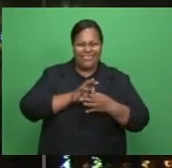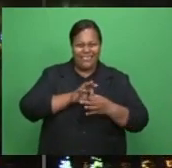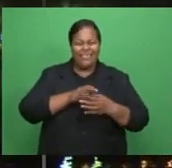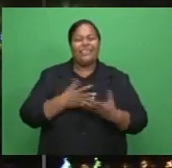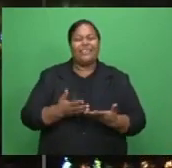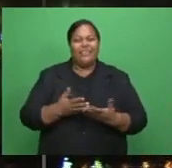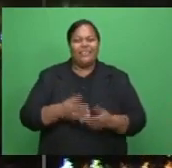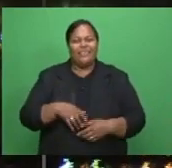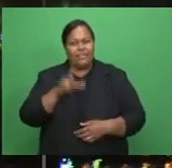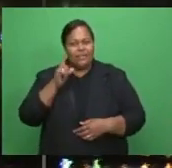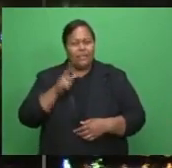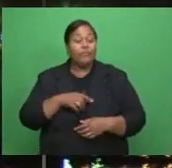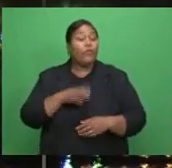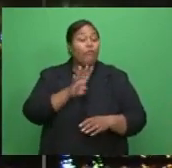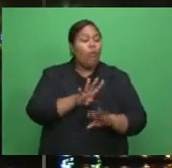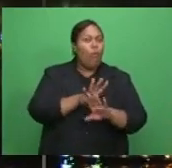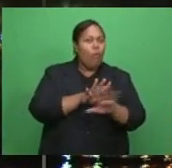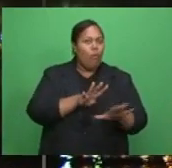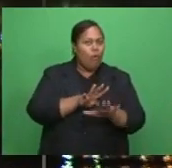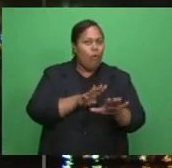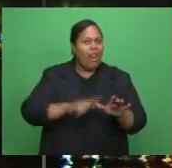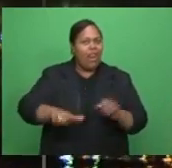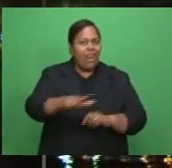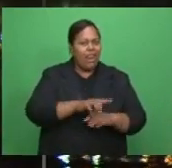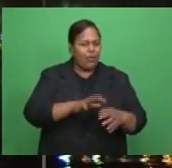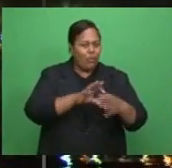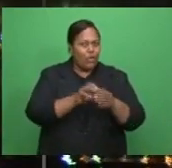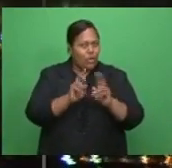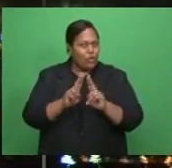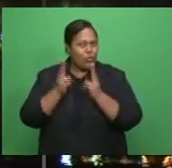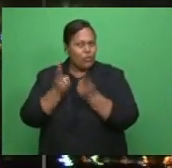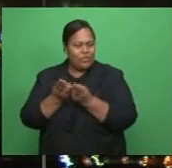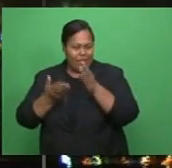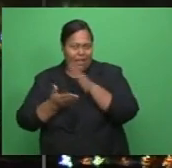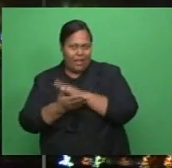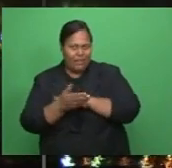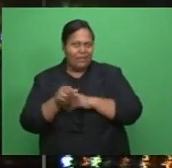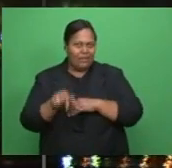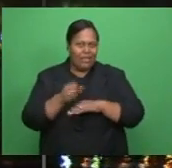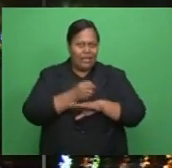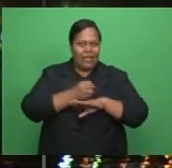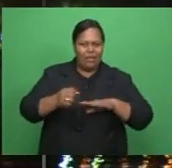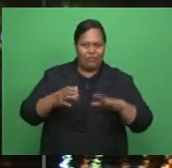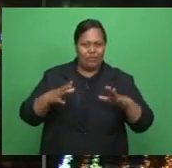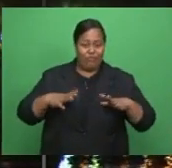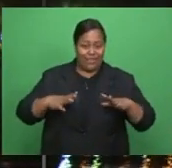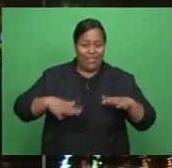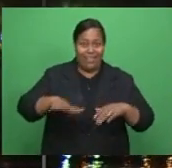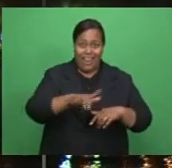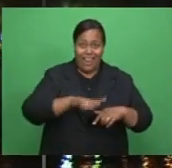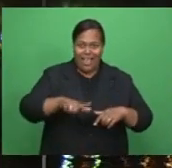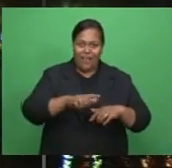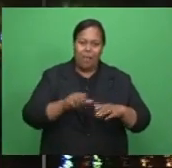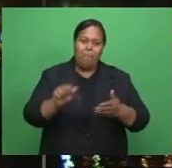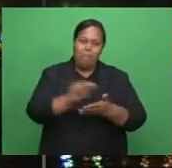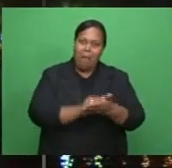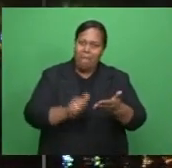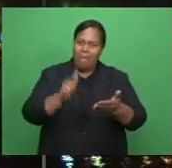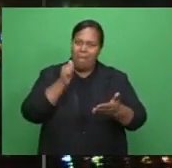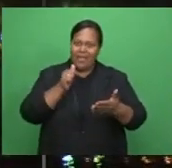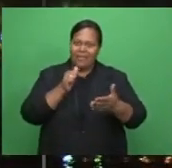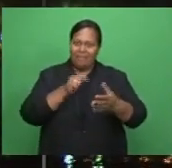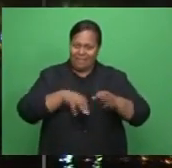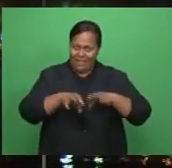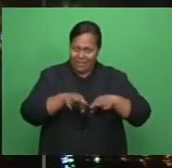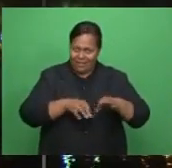landowning units in Fiji to receive titles under the government's freehold buyback scheme. They had sought government assistance for 2 titles